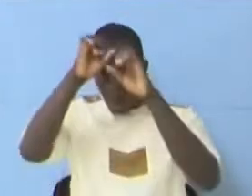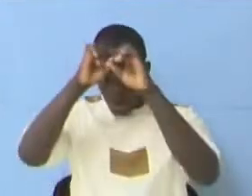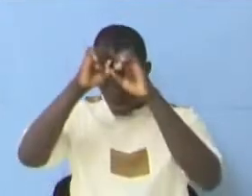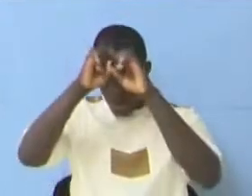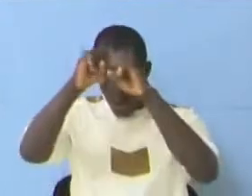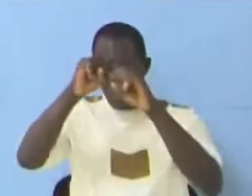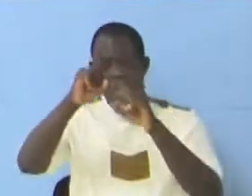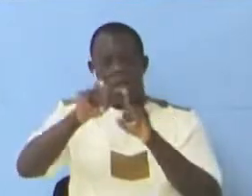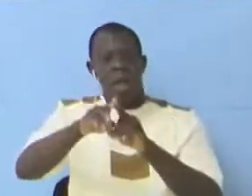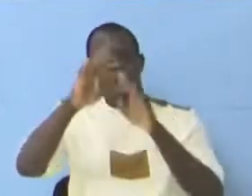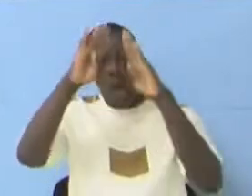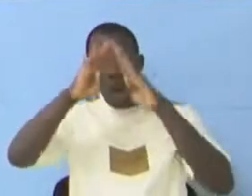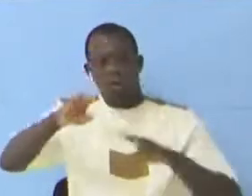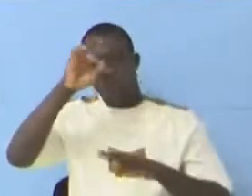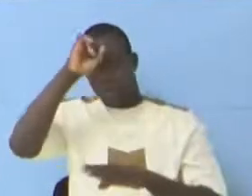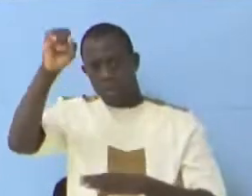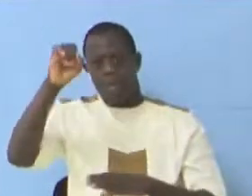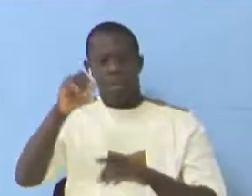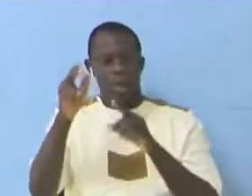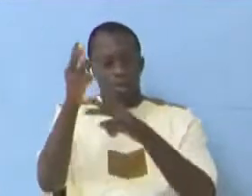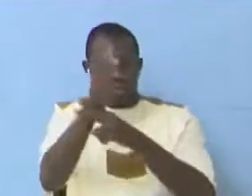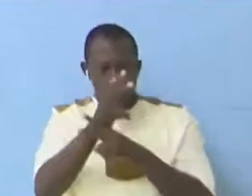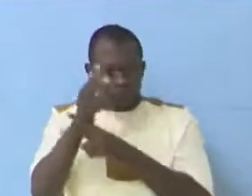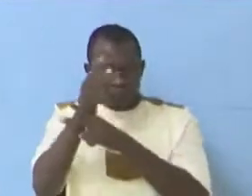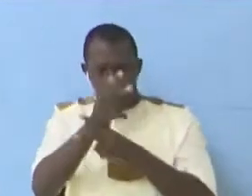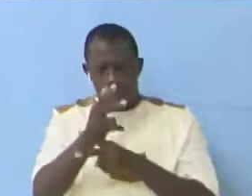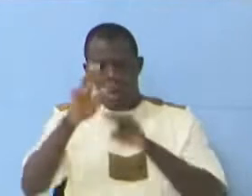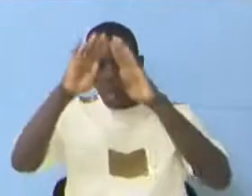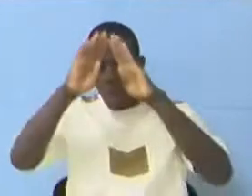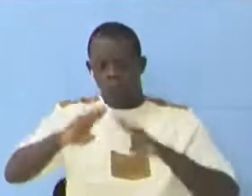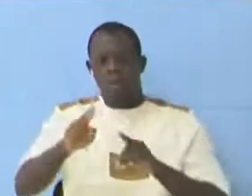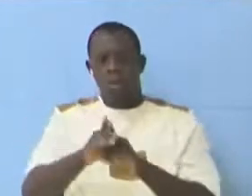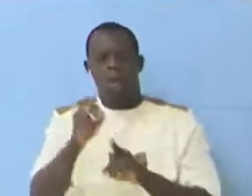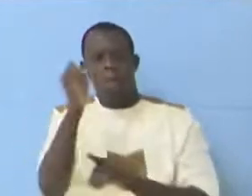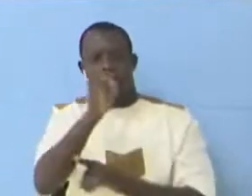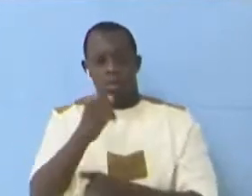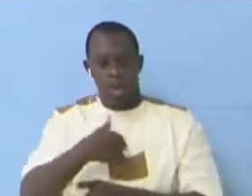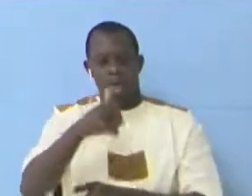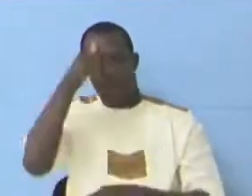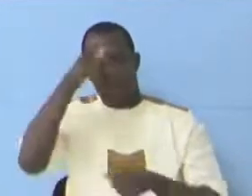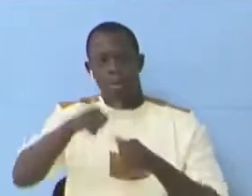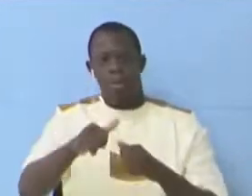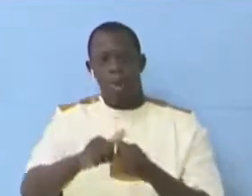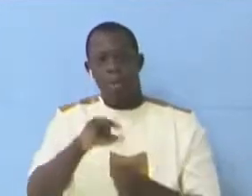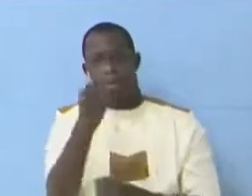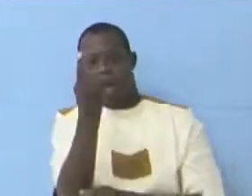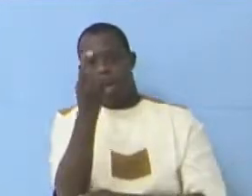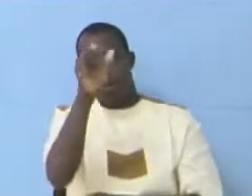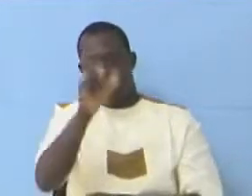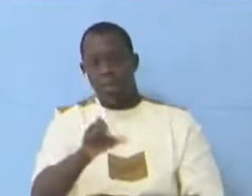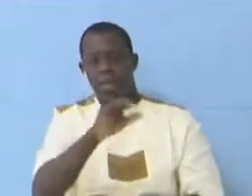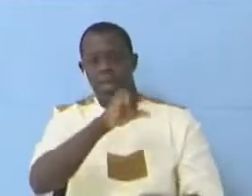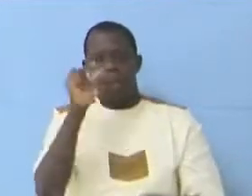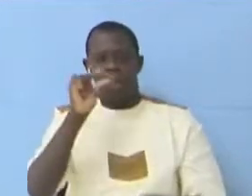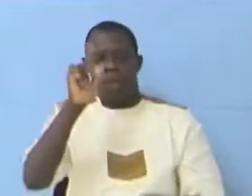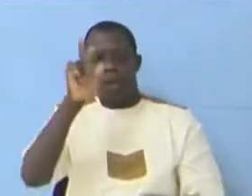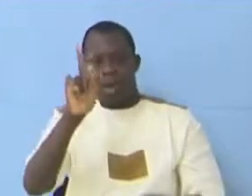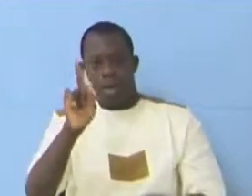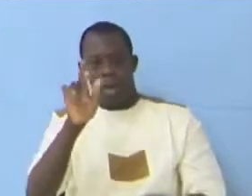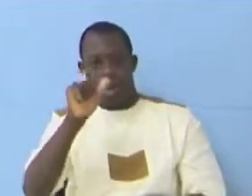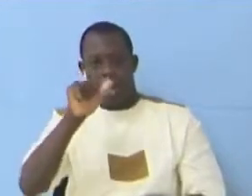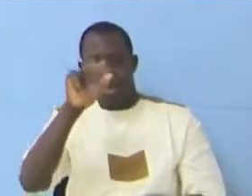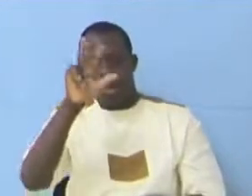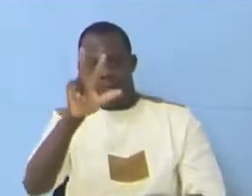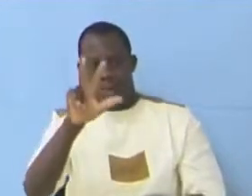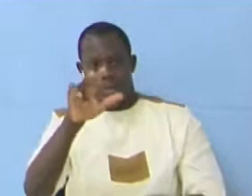soldat yoo xam ne nii ñu yaakaar ne ñu ngi jógee ko ci State Guard. Because I recognize one of them called Kausu Kamara, otherwise Bombarde. ndax xamee naa kenn